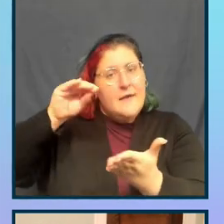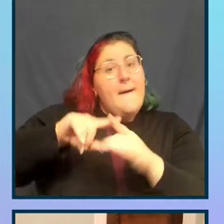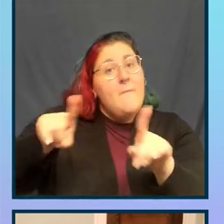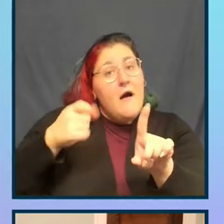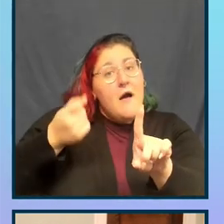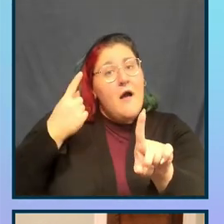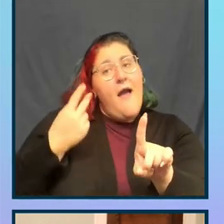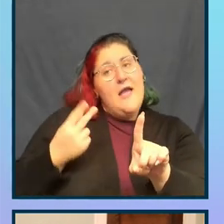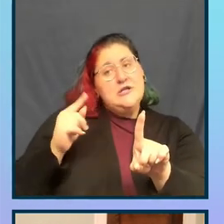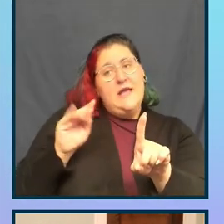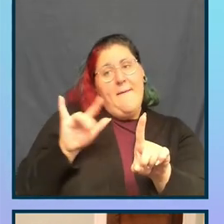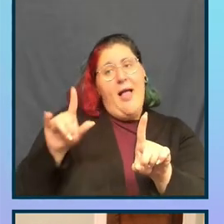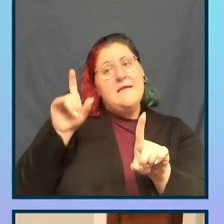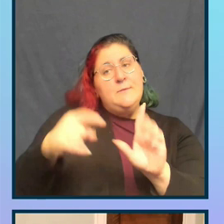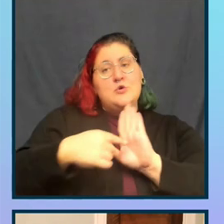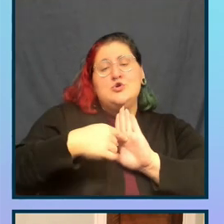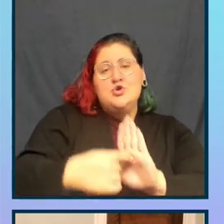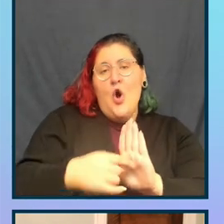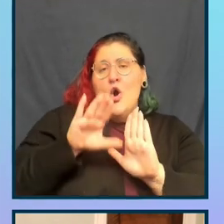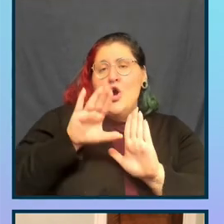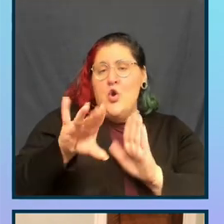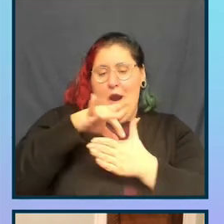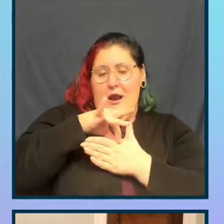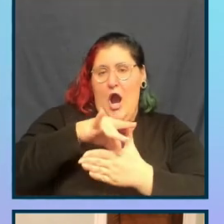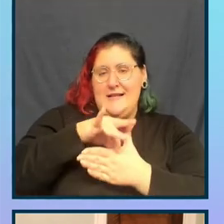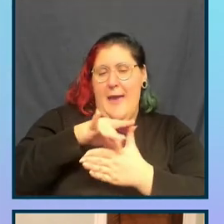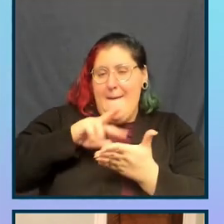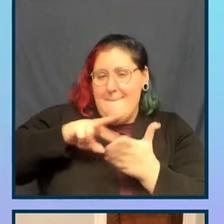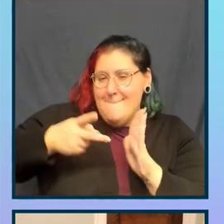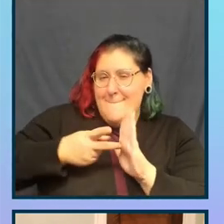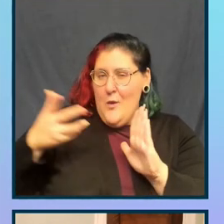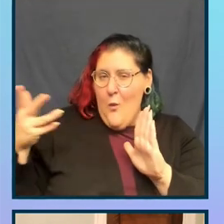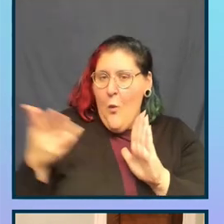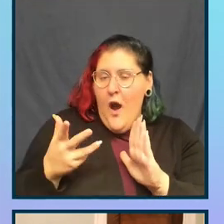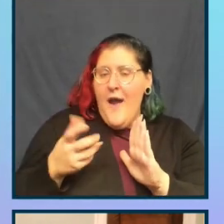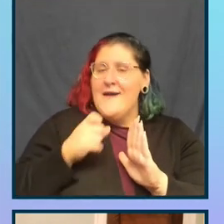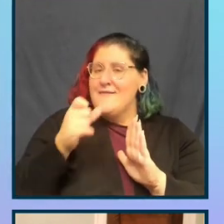content means and not how it should be displayed in the browser.